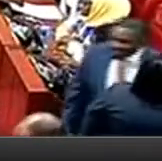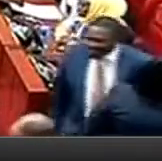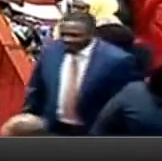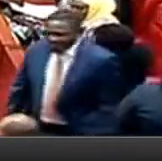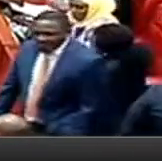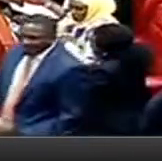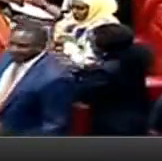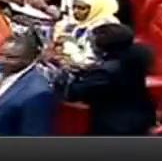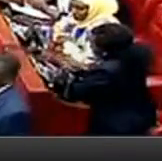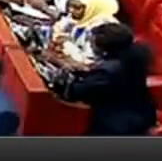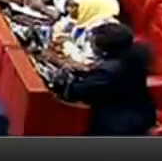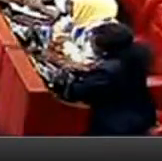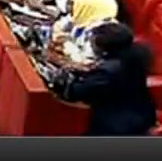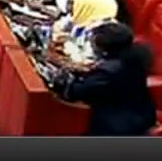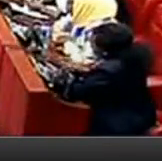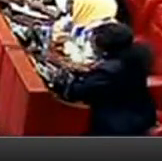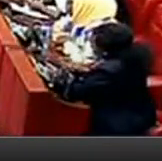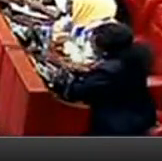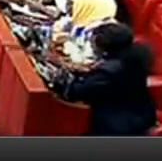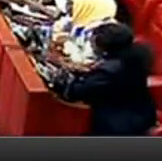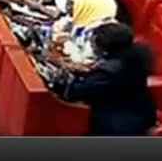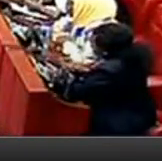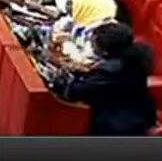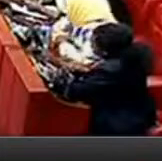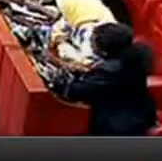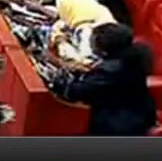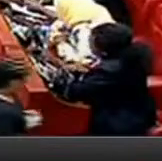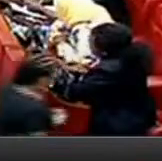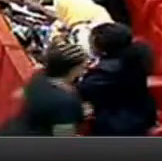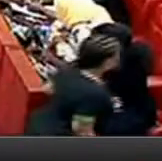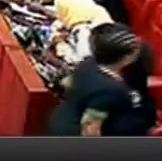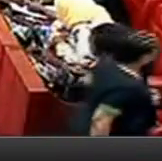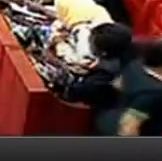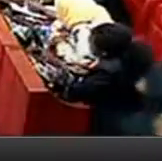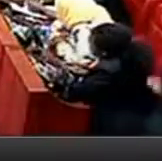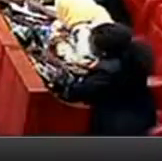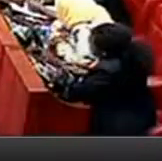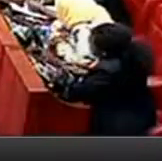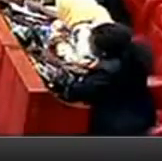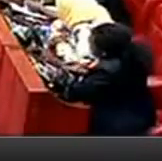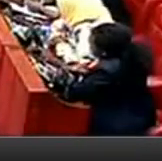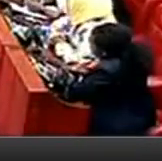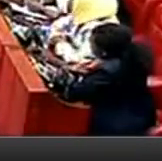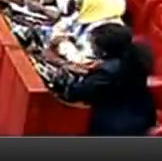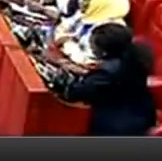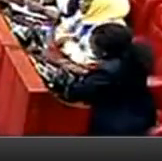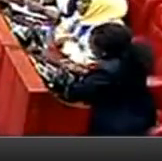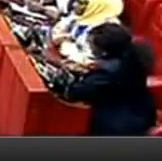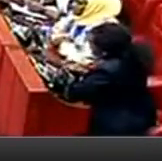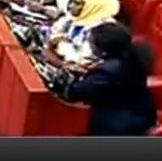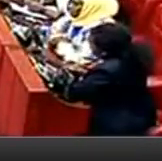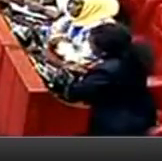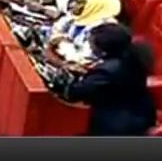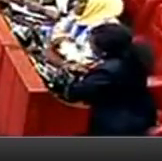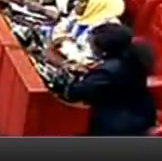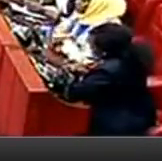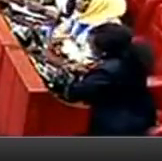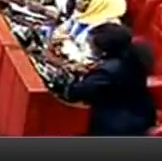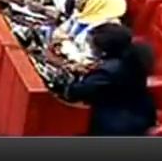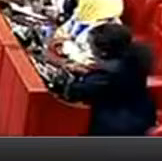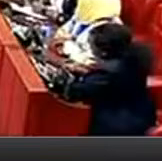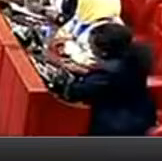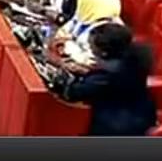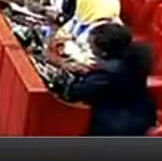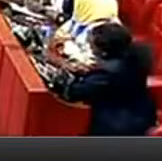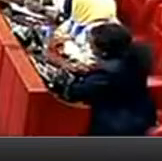in law. He then joined the University of Nairobi as a lecturer after graduating with a PhD in international law, where